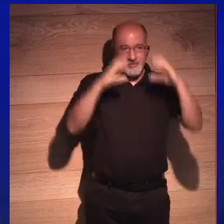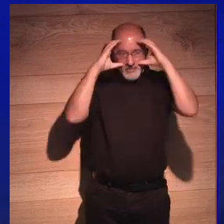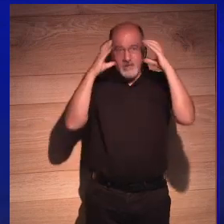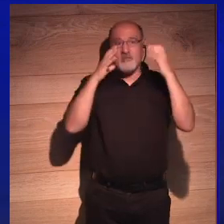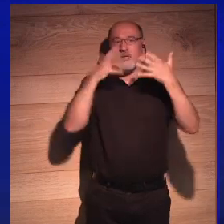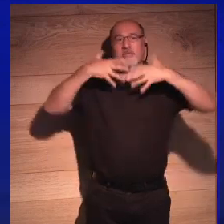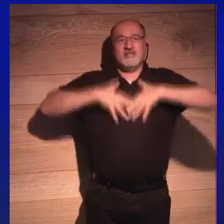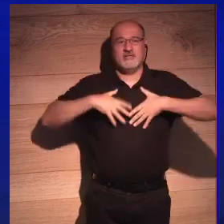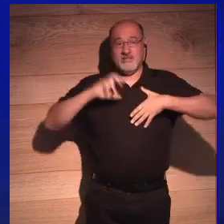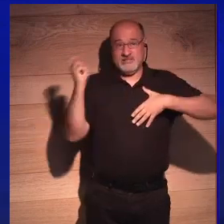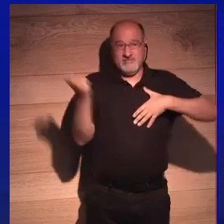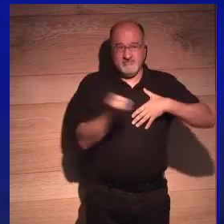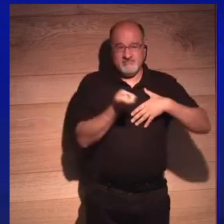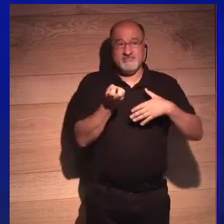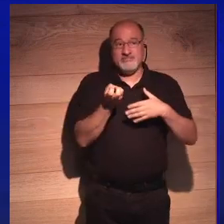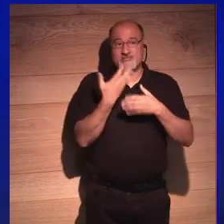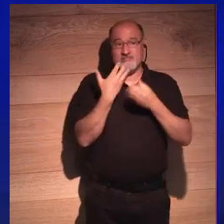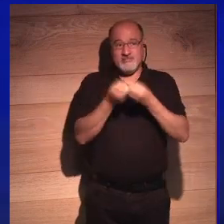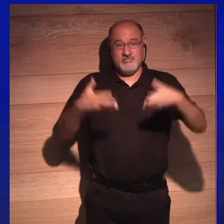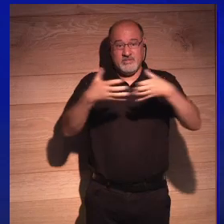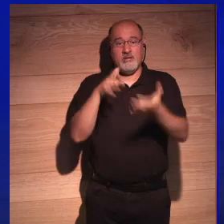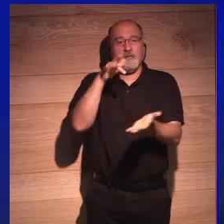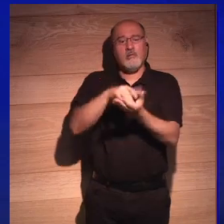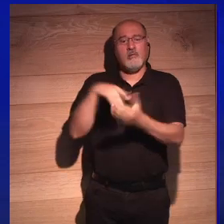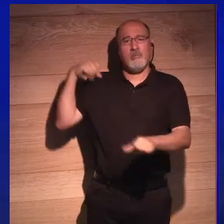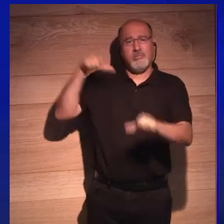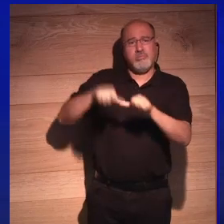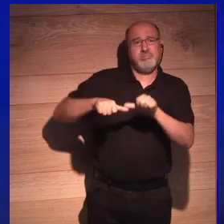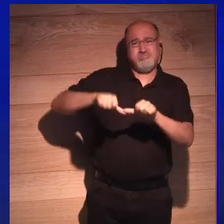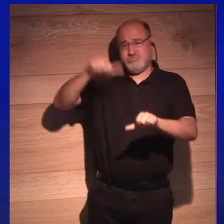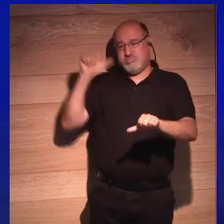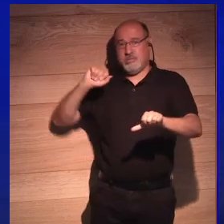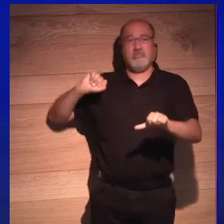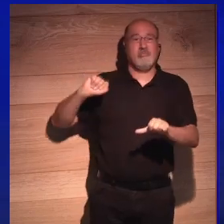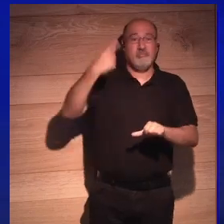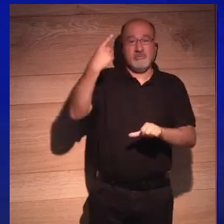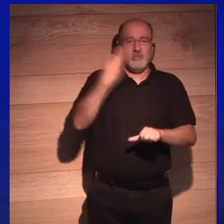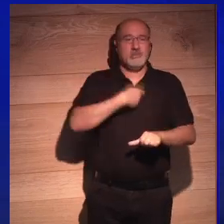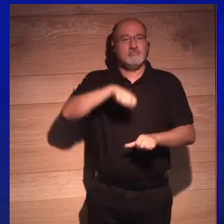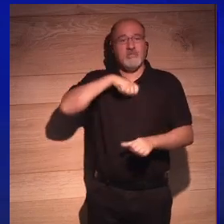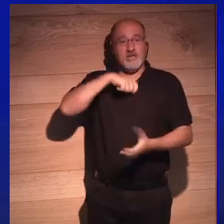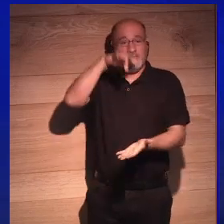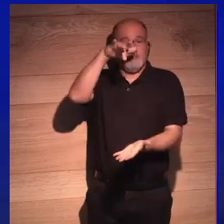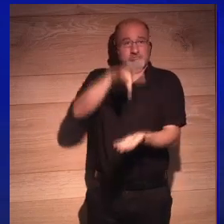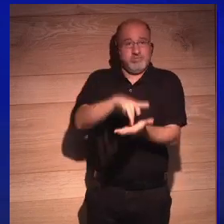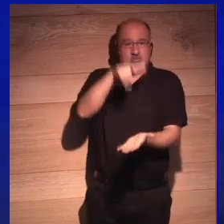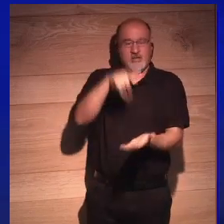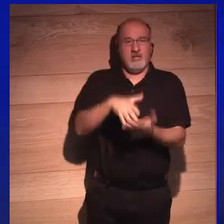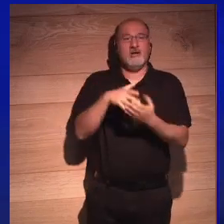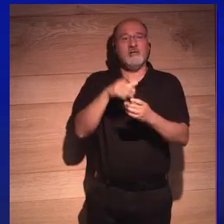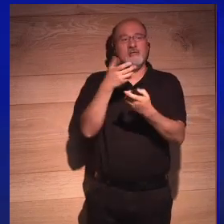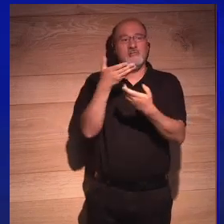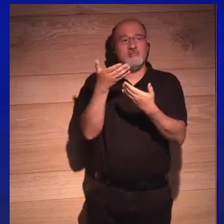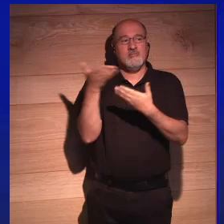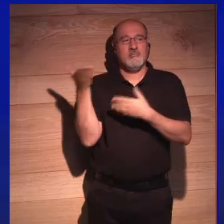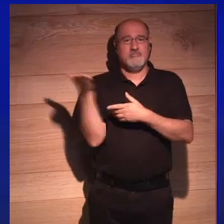of virtual, immersive, etc. realities, because here was the first place in Spain where